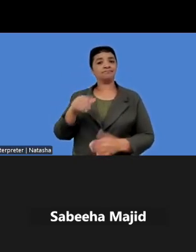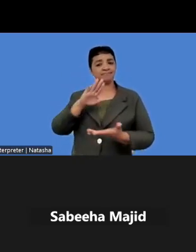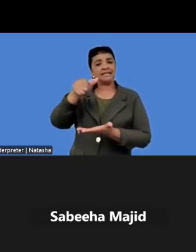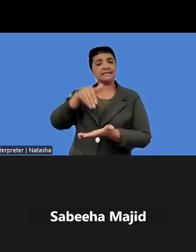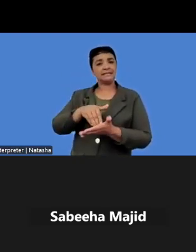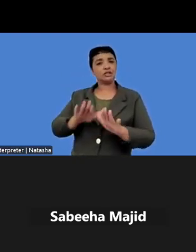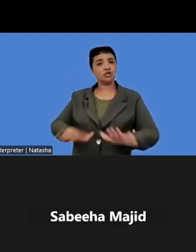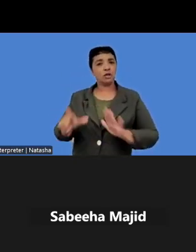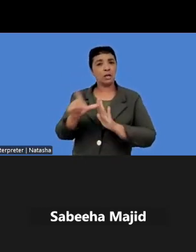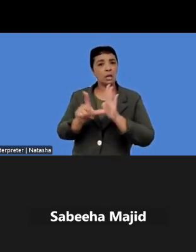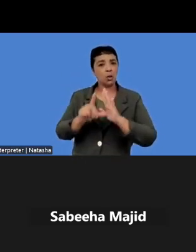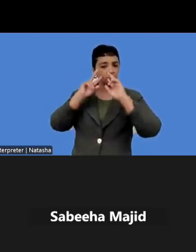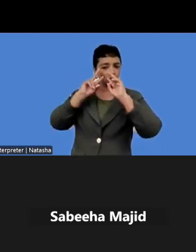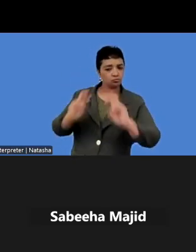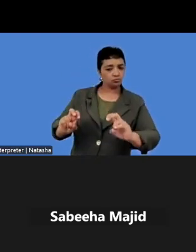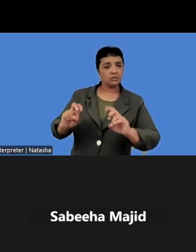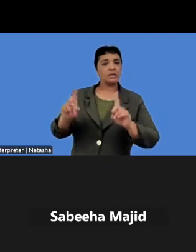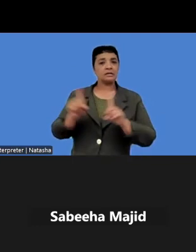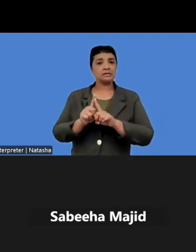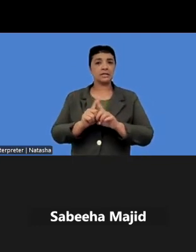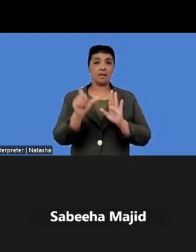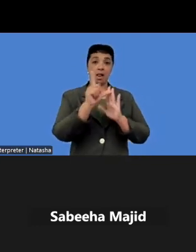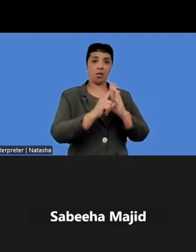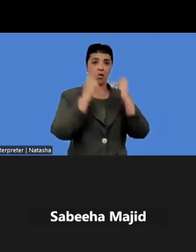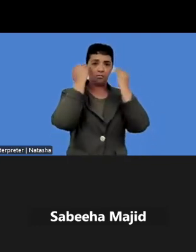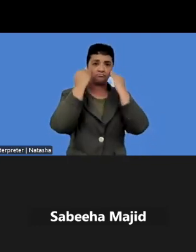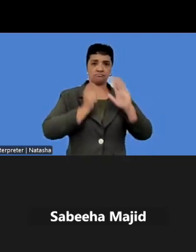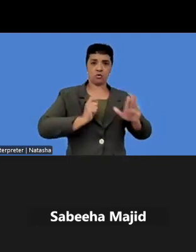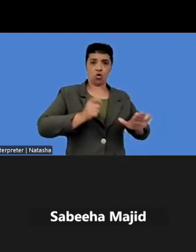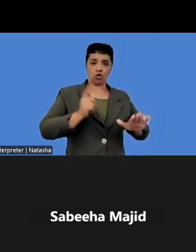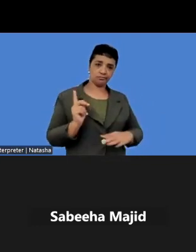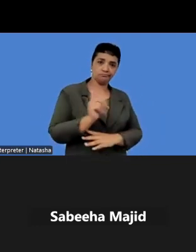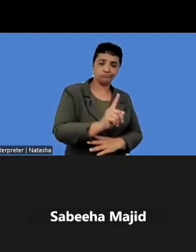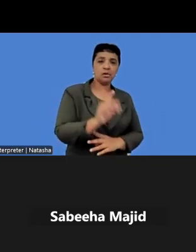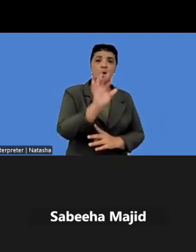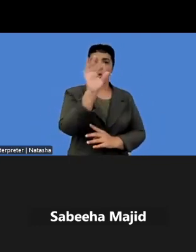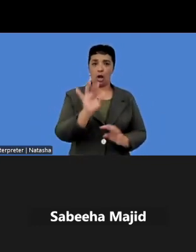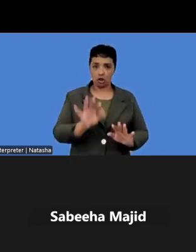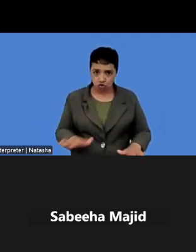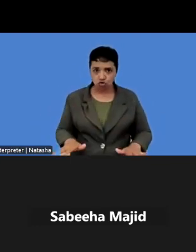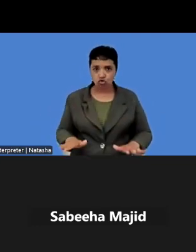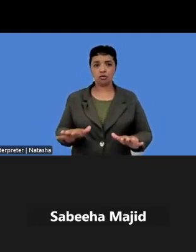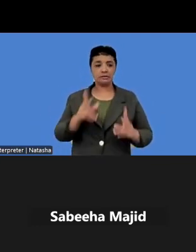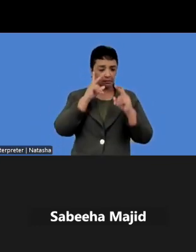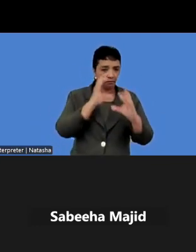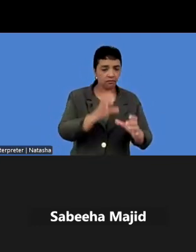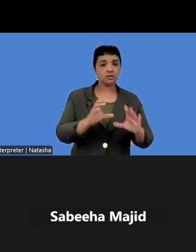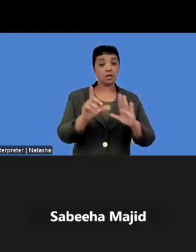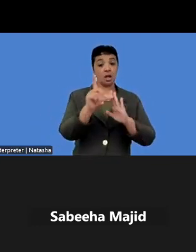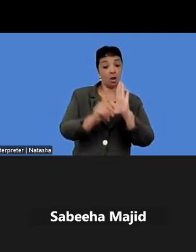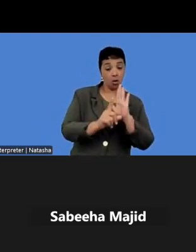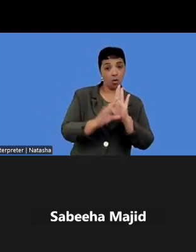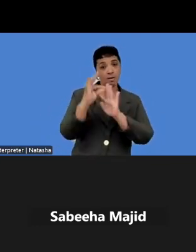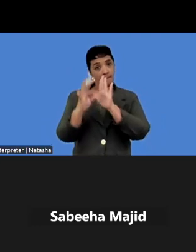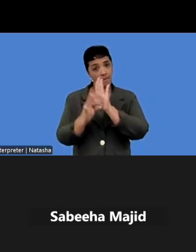straddling both research and litigation to advance the best interests of the child in law, policy, and practice